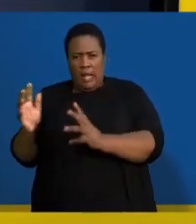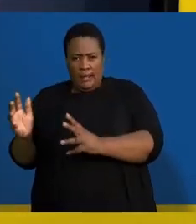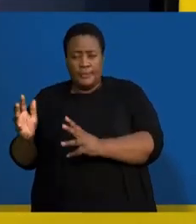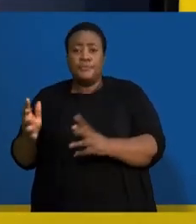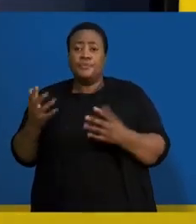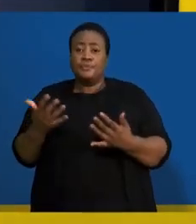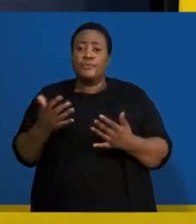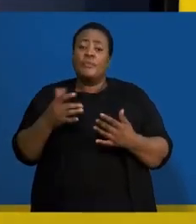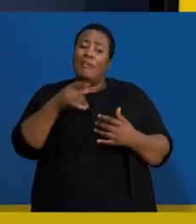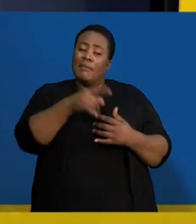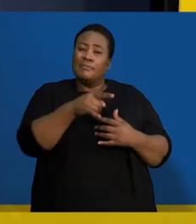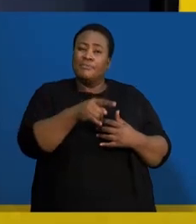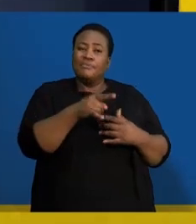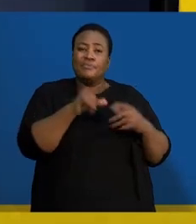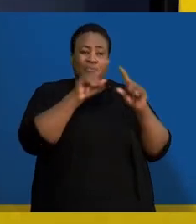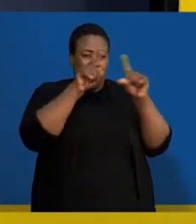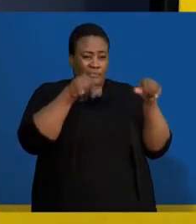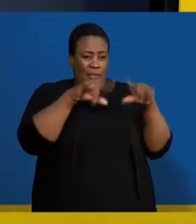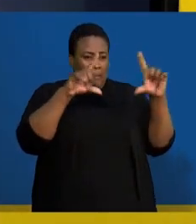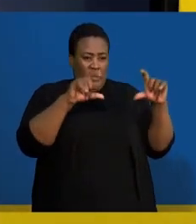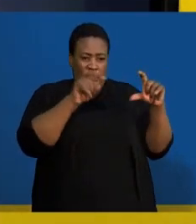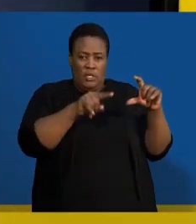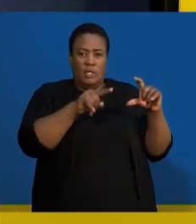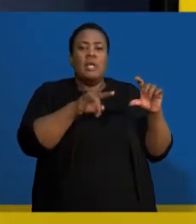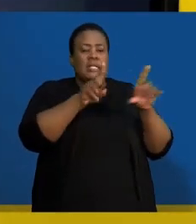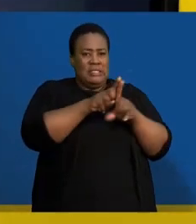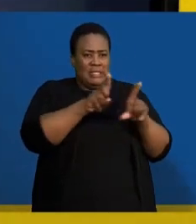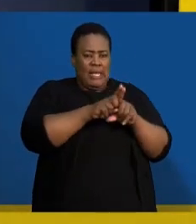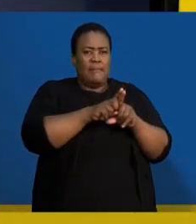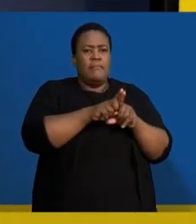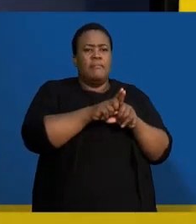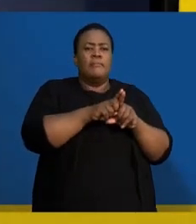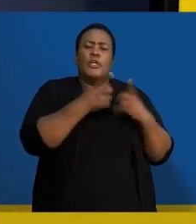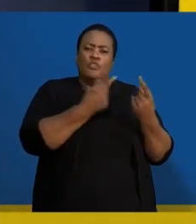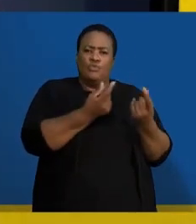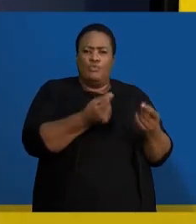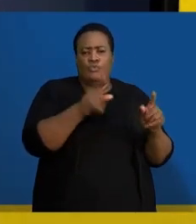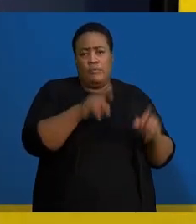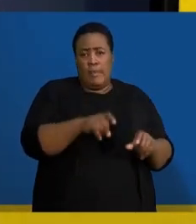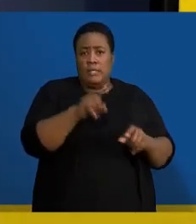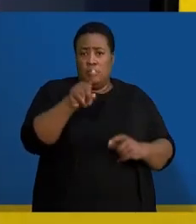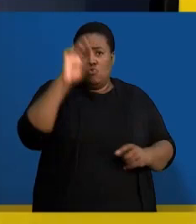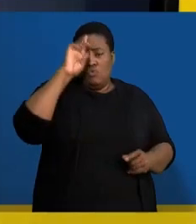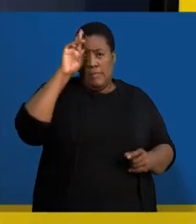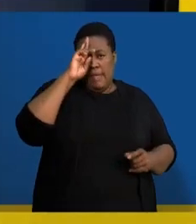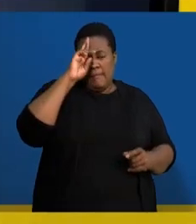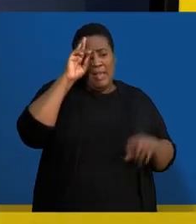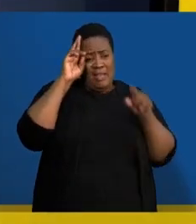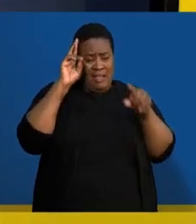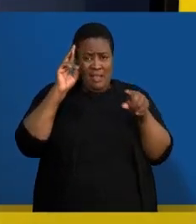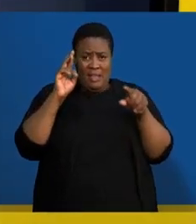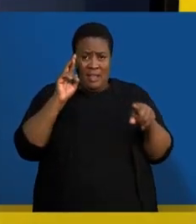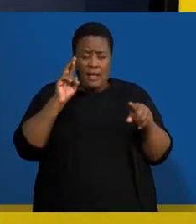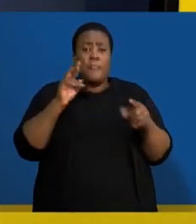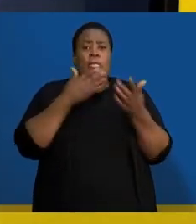you need to do something similar when you are analyzing a visual source. And guys, remember that visual sources